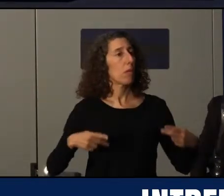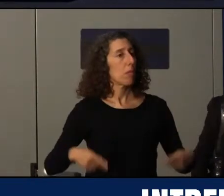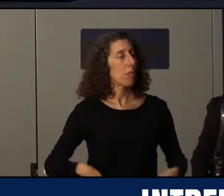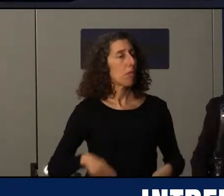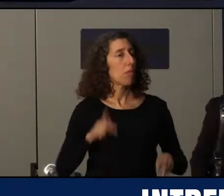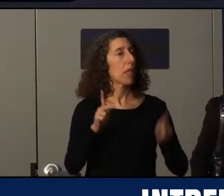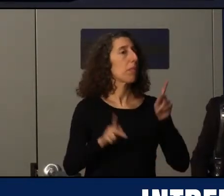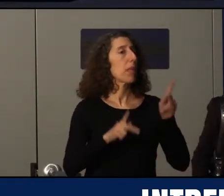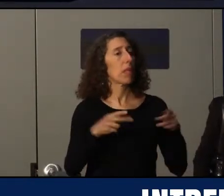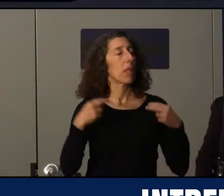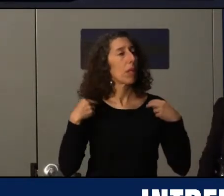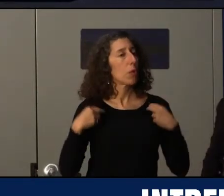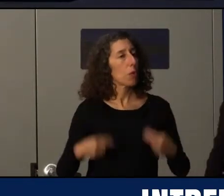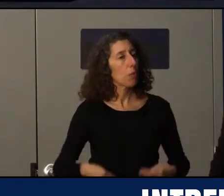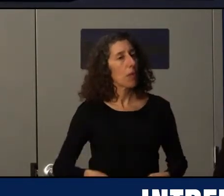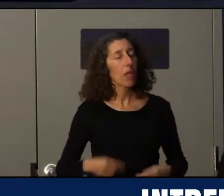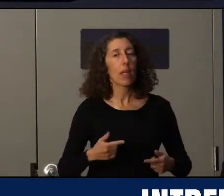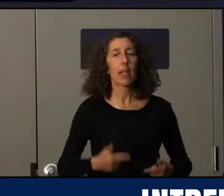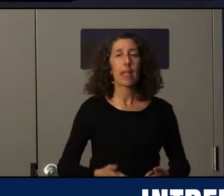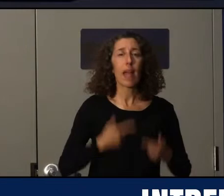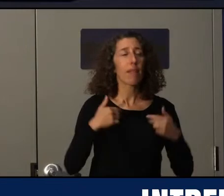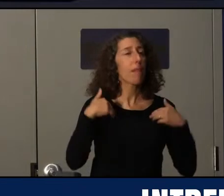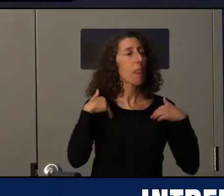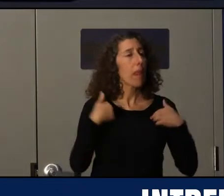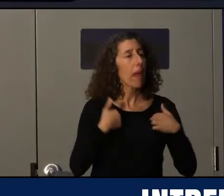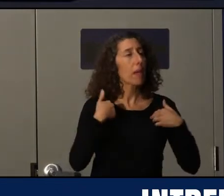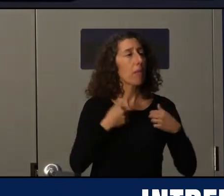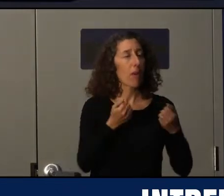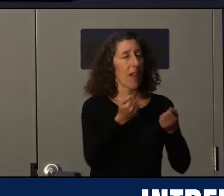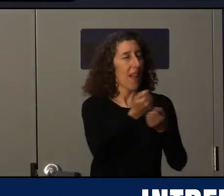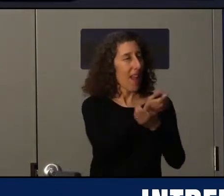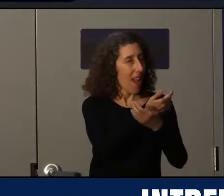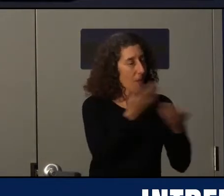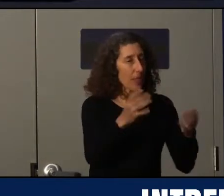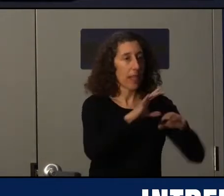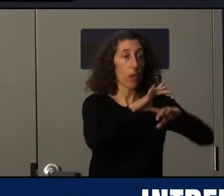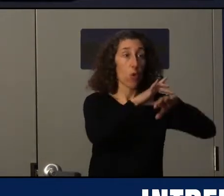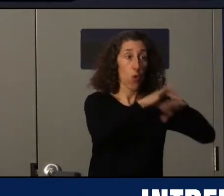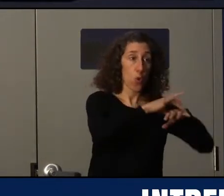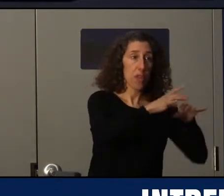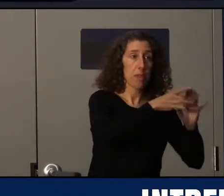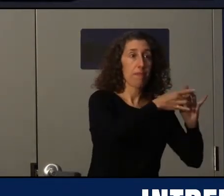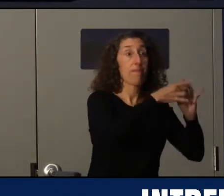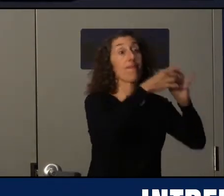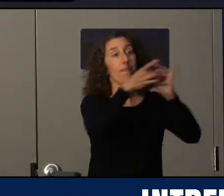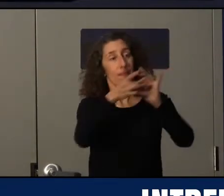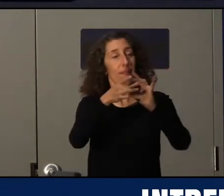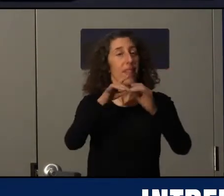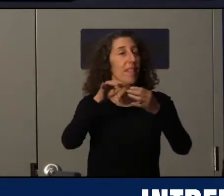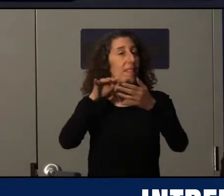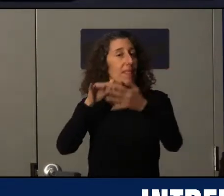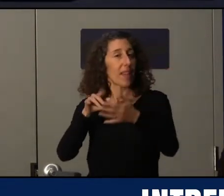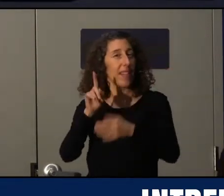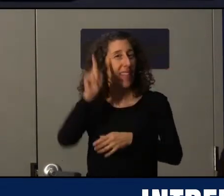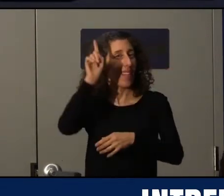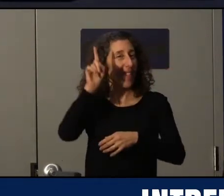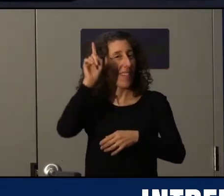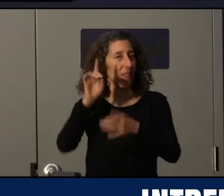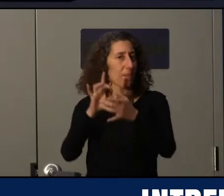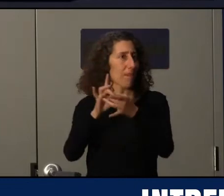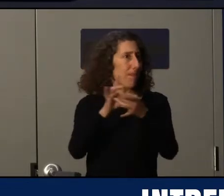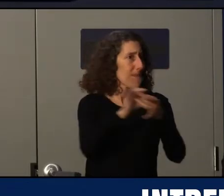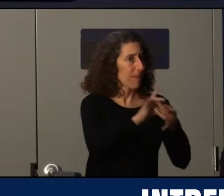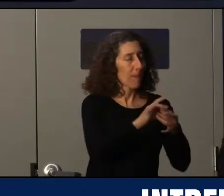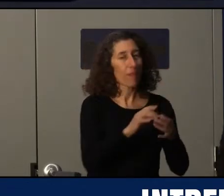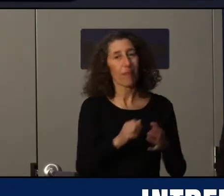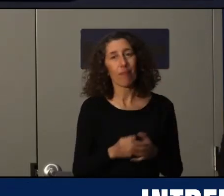about the value of space and what it brings back to Earth. And I finally said, well, how do you must use